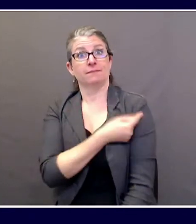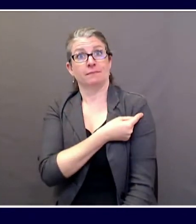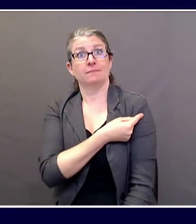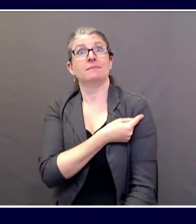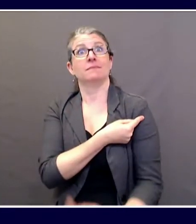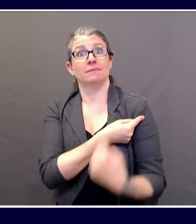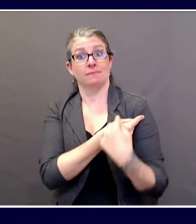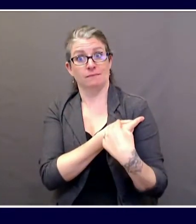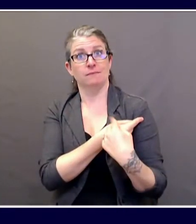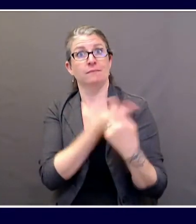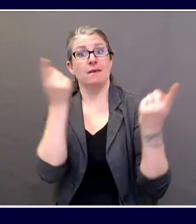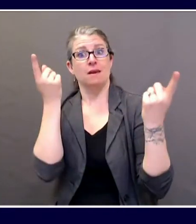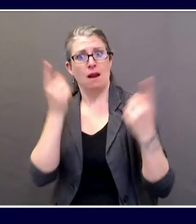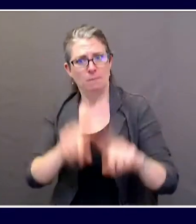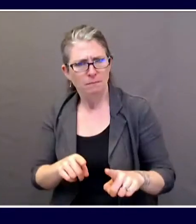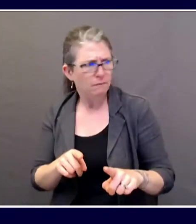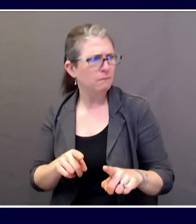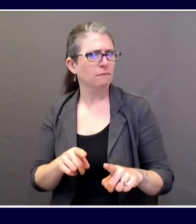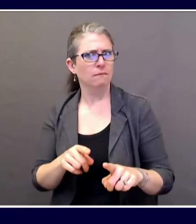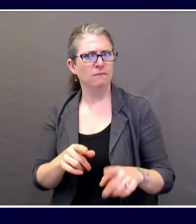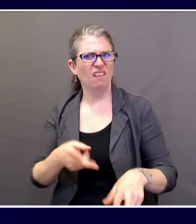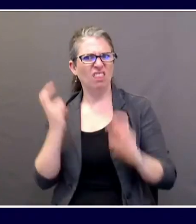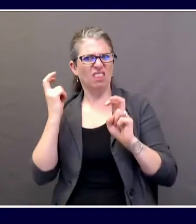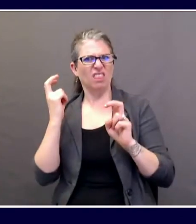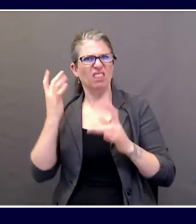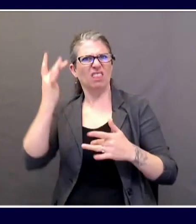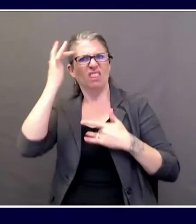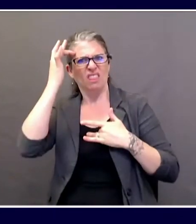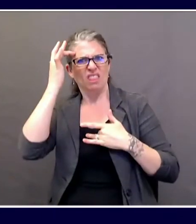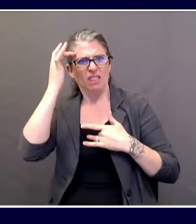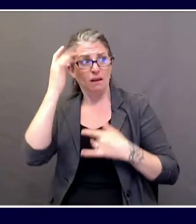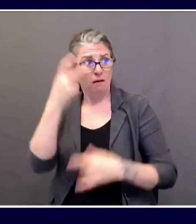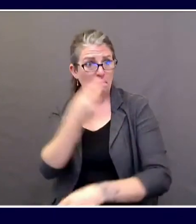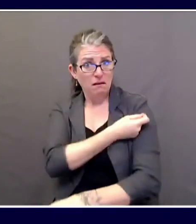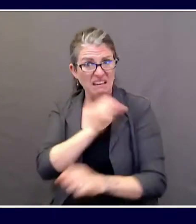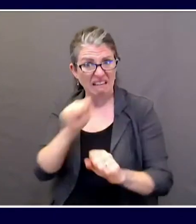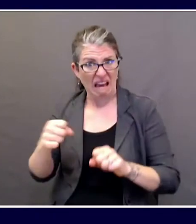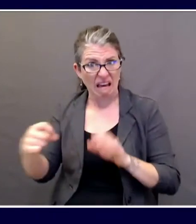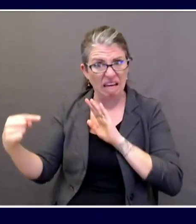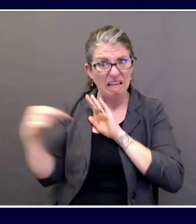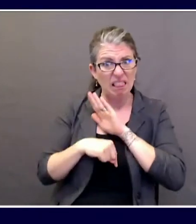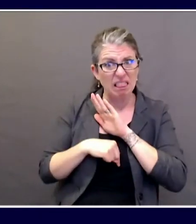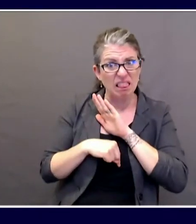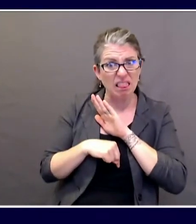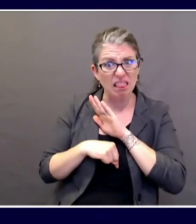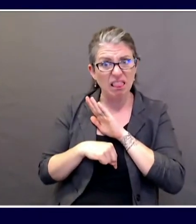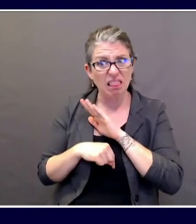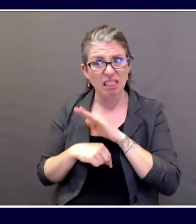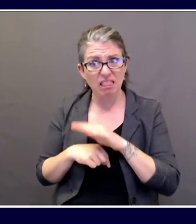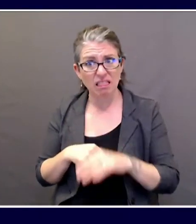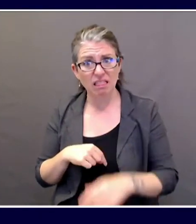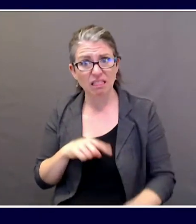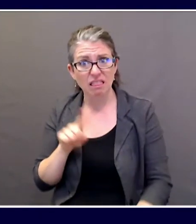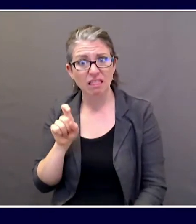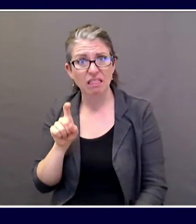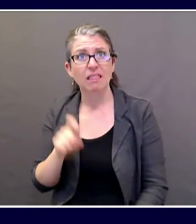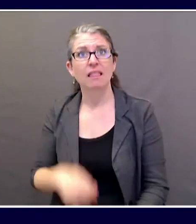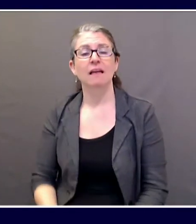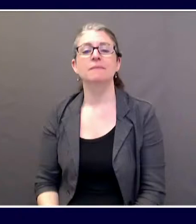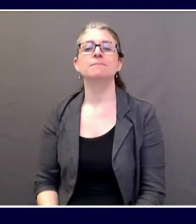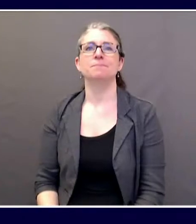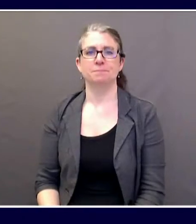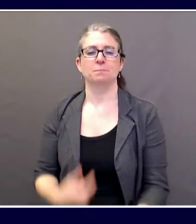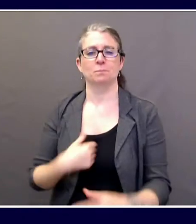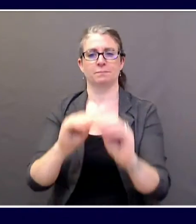while now. But here is the bottom line, and I want to be crystal clear. There is absolutely no evidence